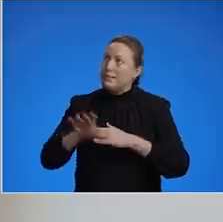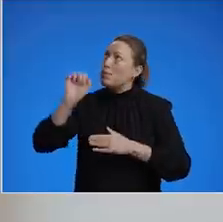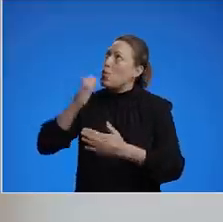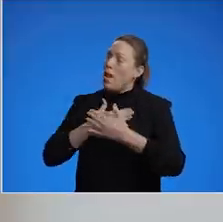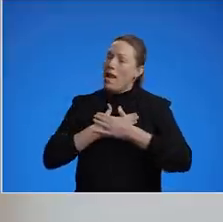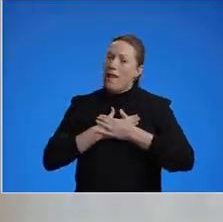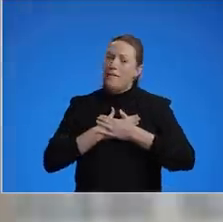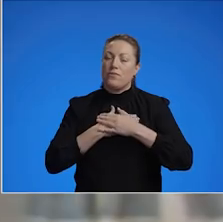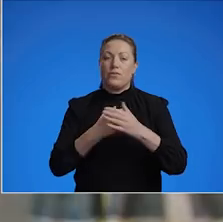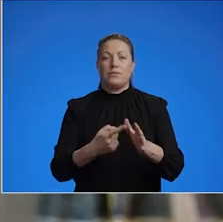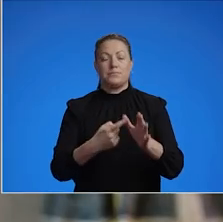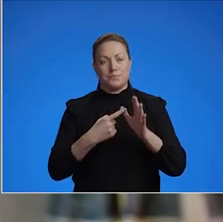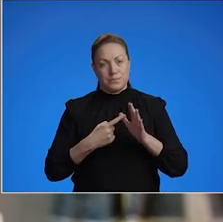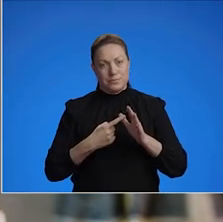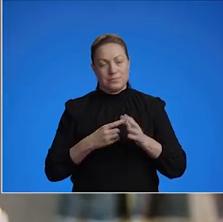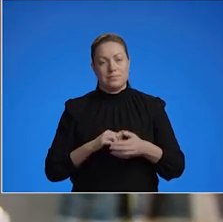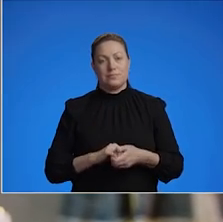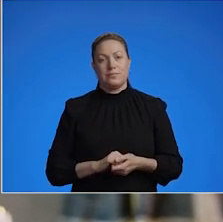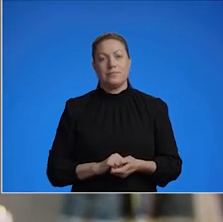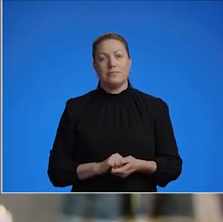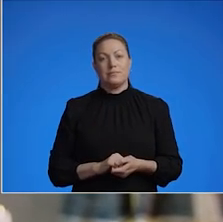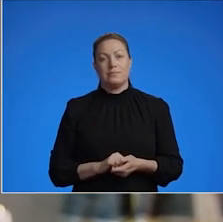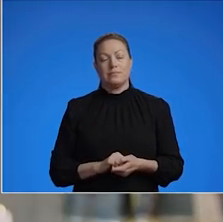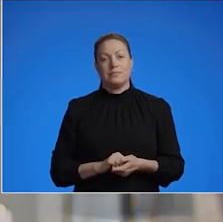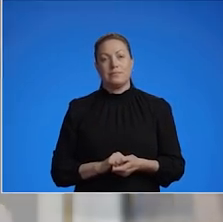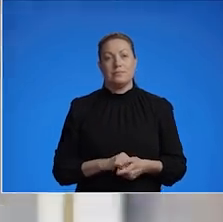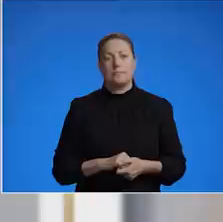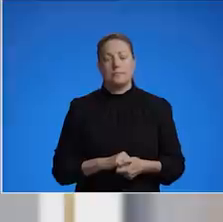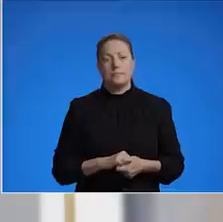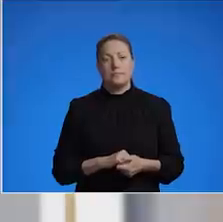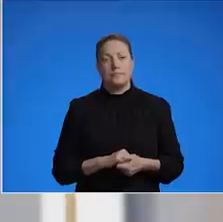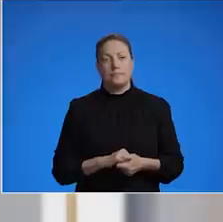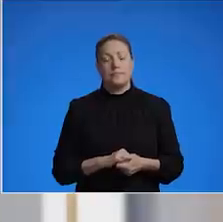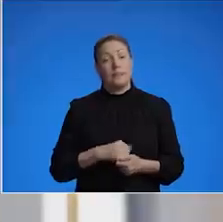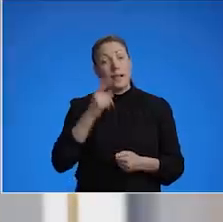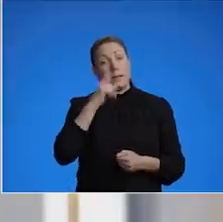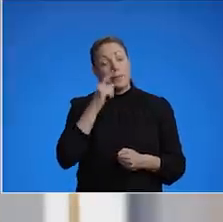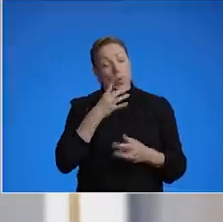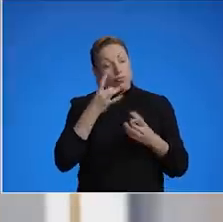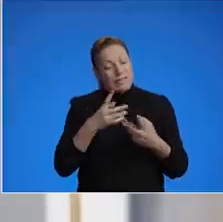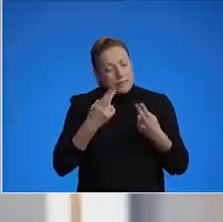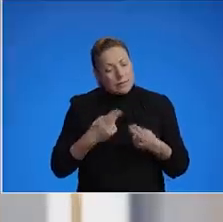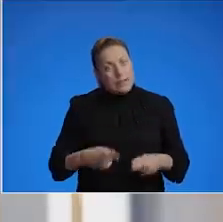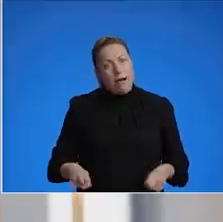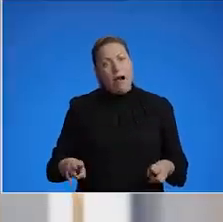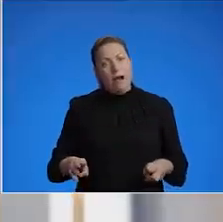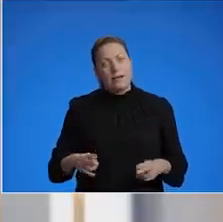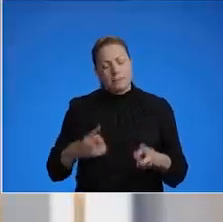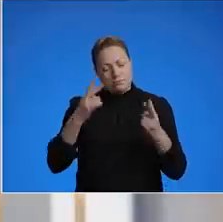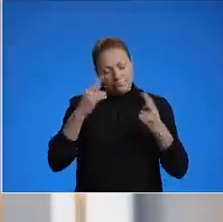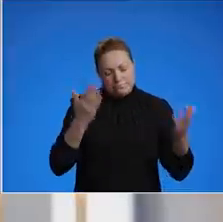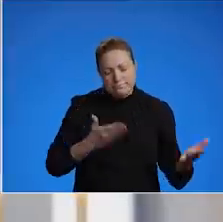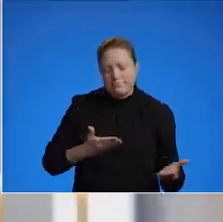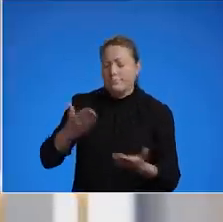In your love. Lord, hear our prayer. That those who have gone before us will enjoy